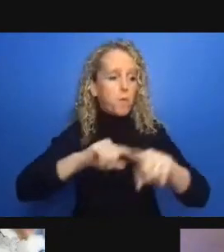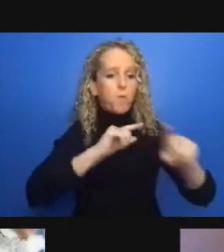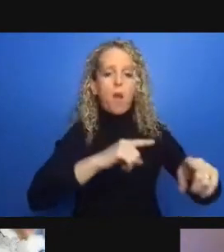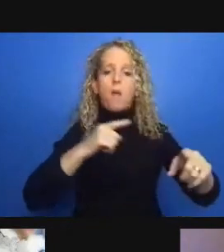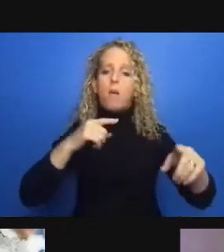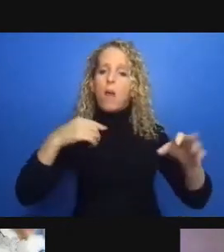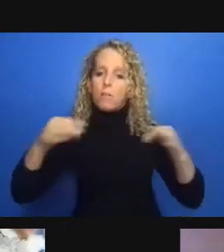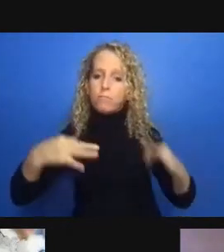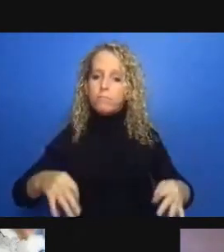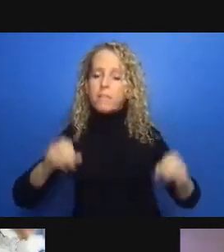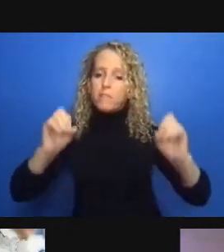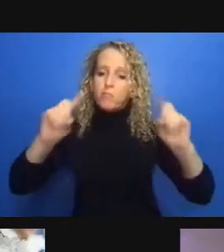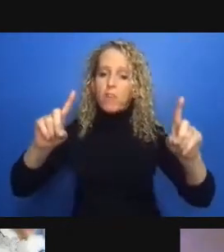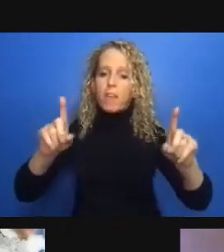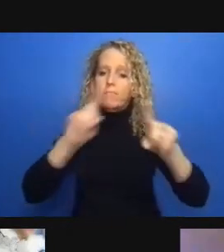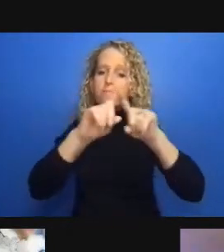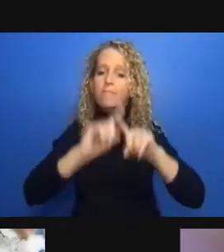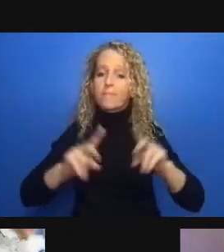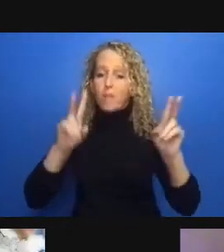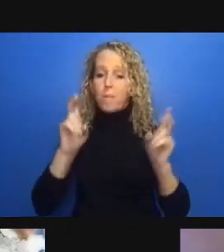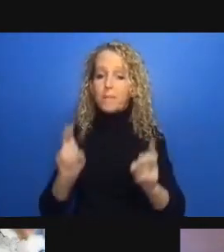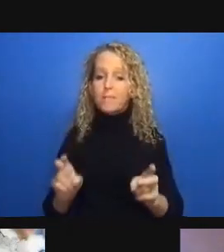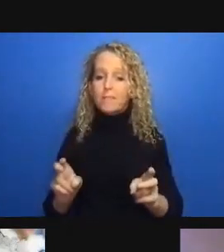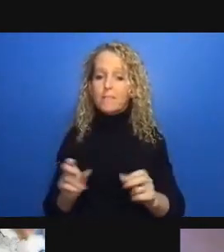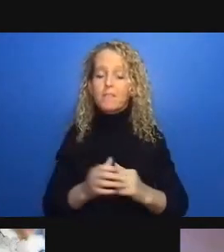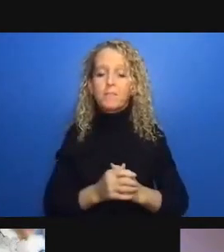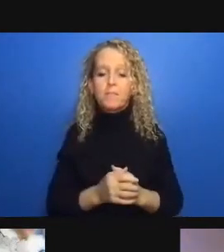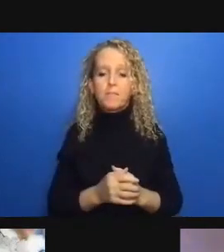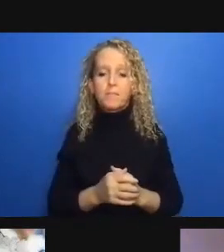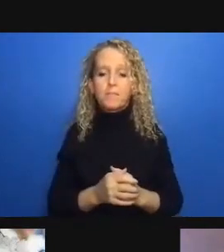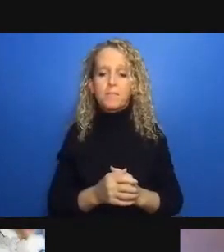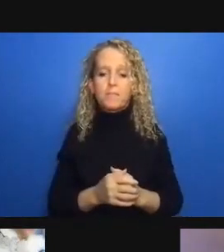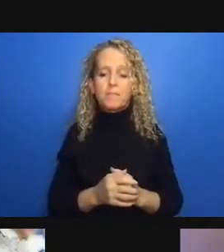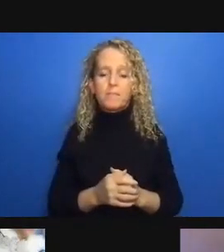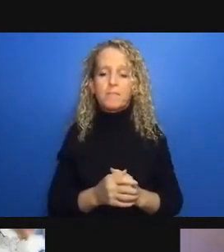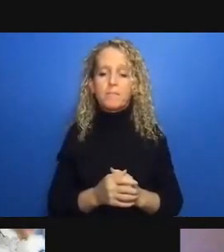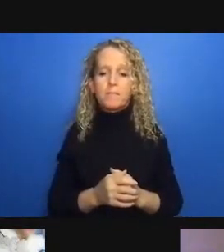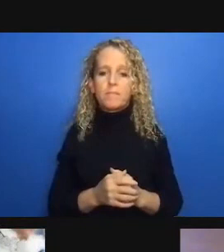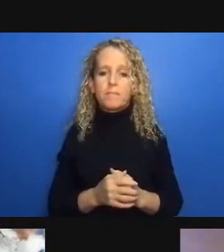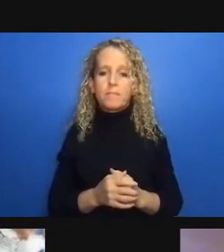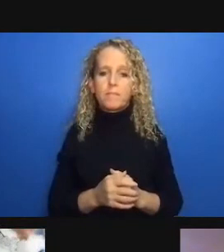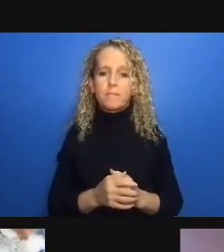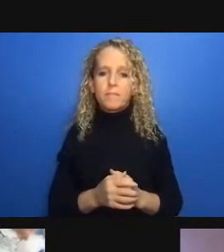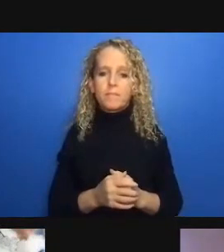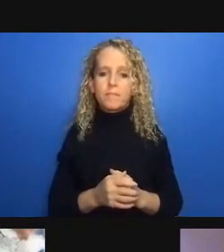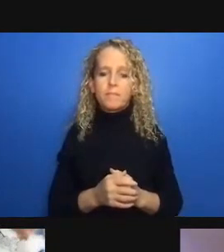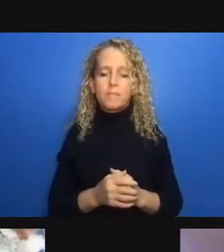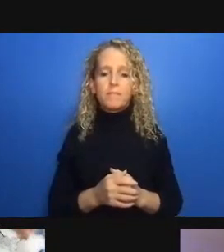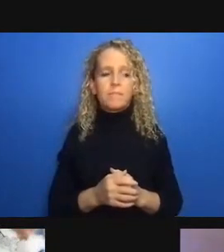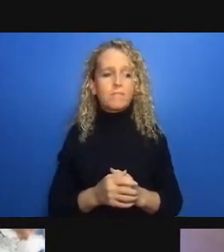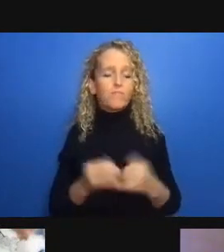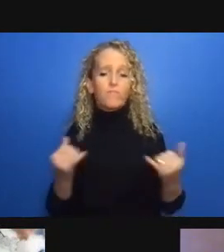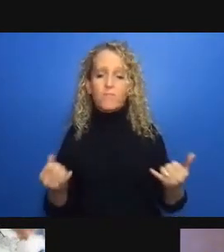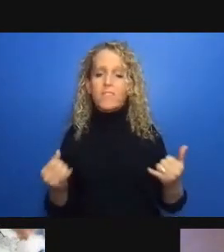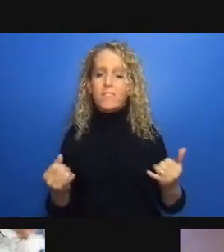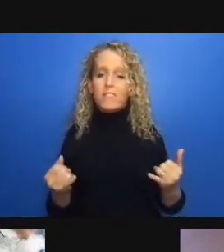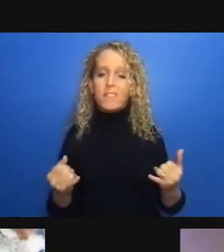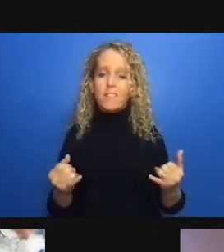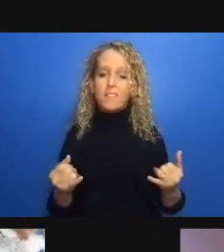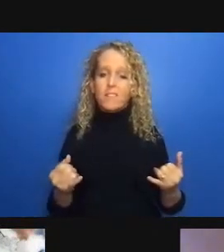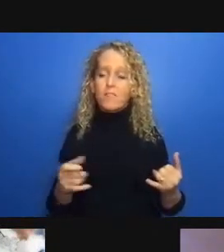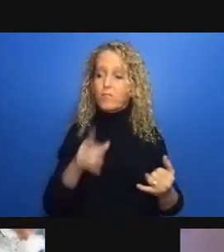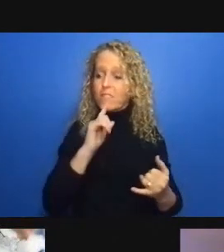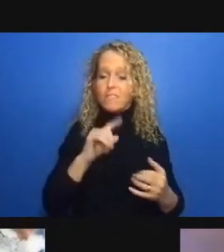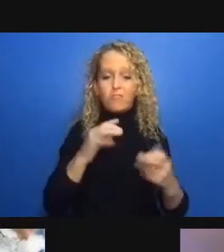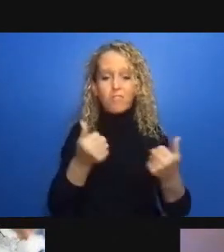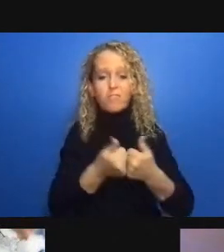an example as well. But they are, I think these are challenging times that people are reluctant